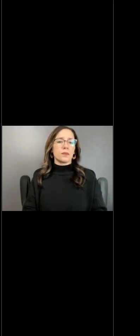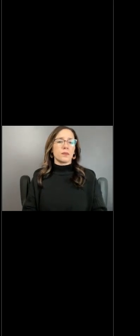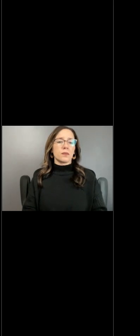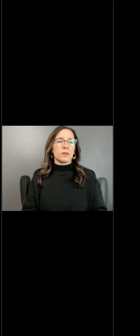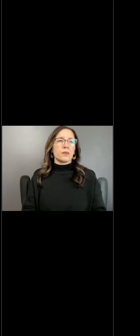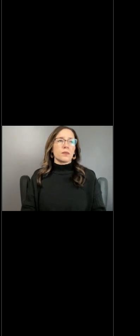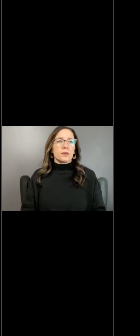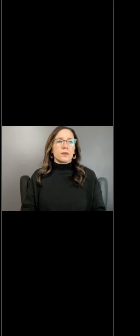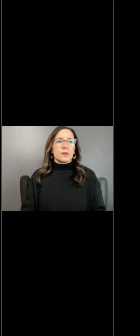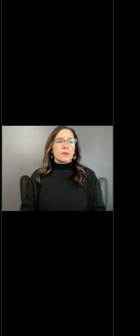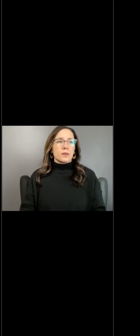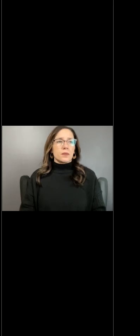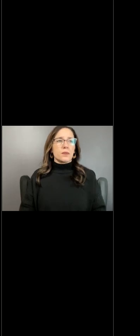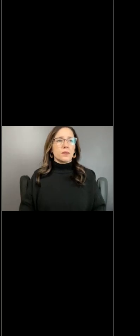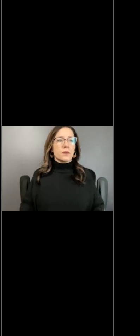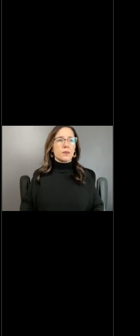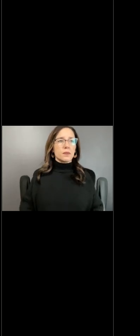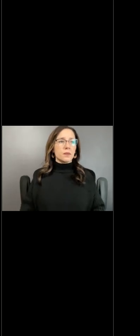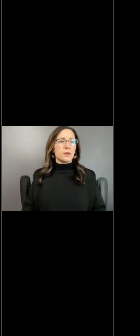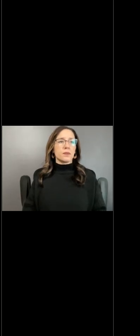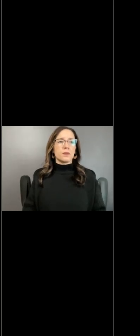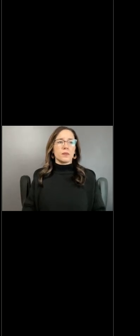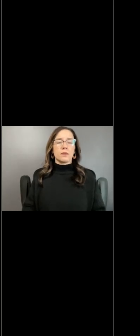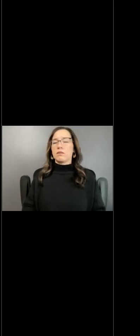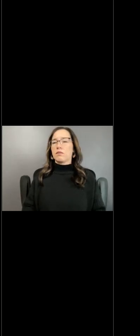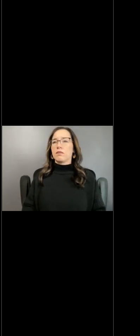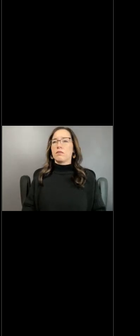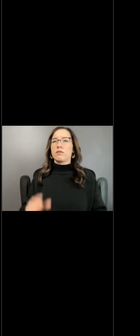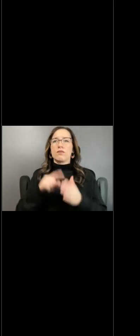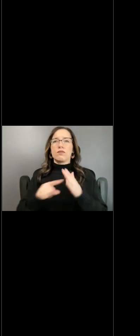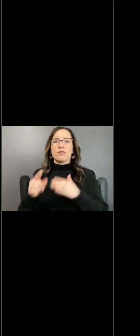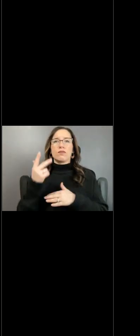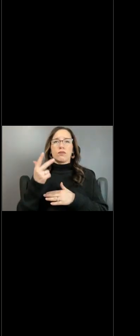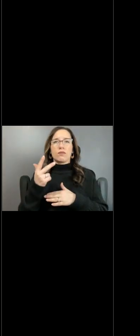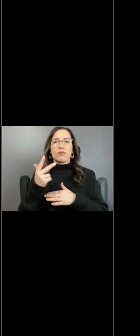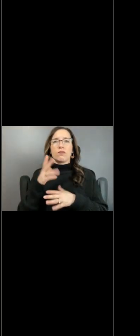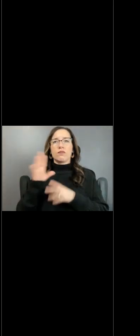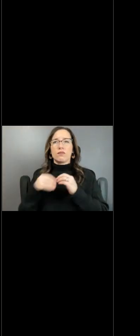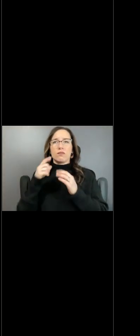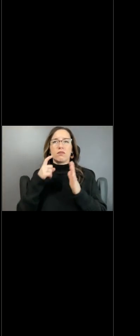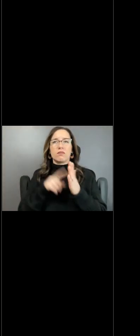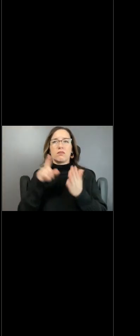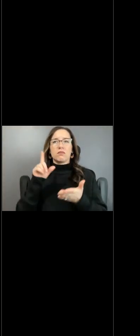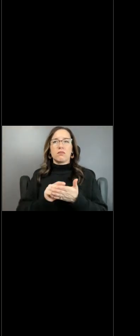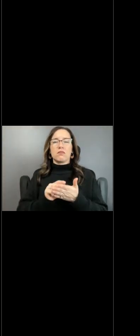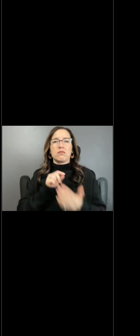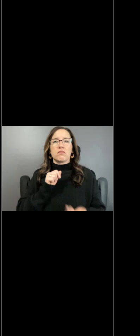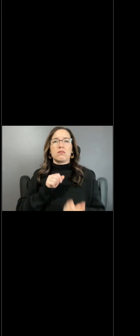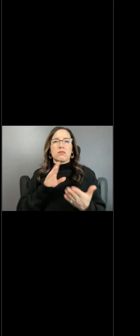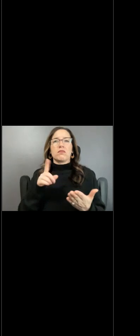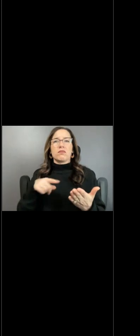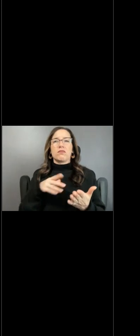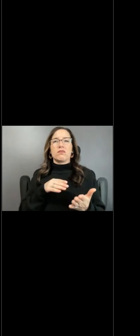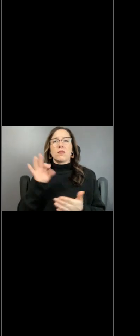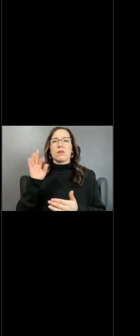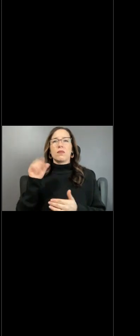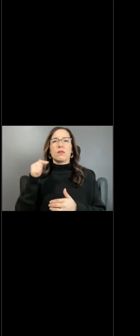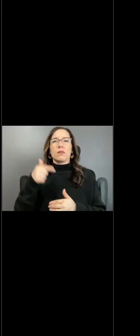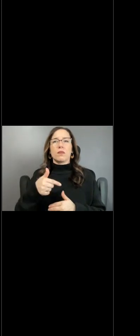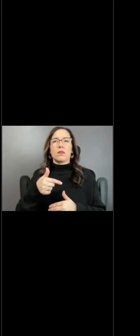FHA. Knowledge check 3, the supplemental notice was published to address frequently raised questions about the